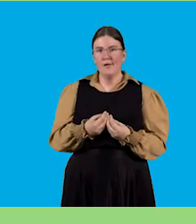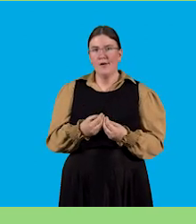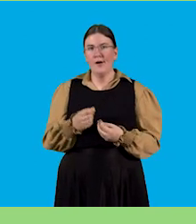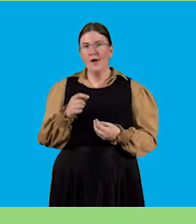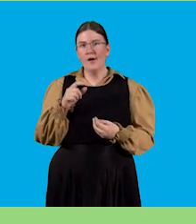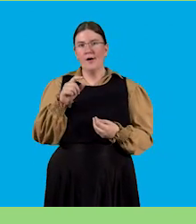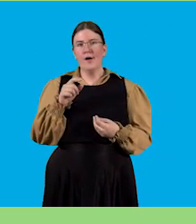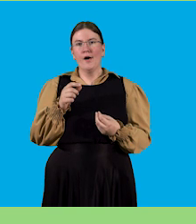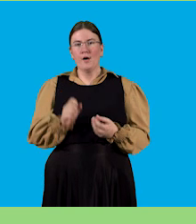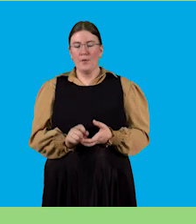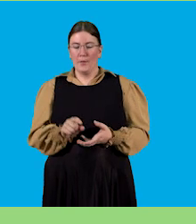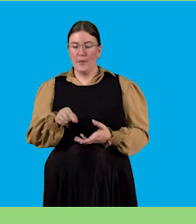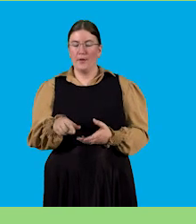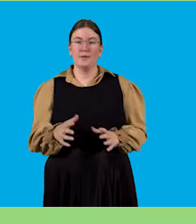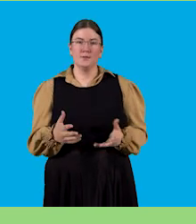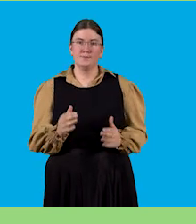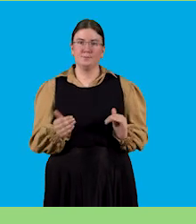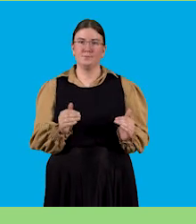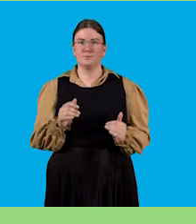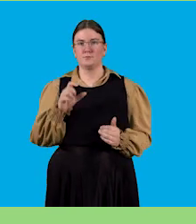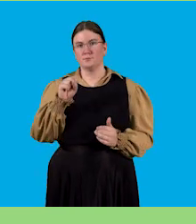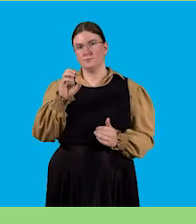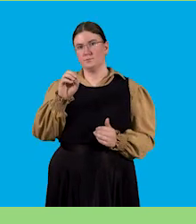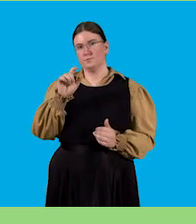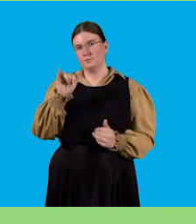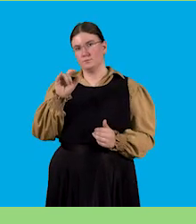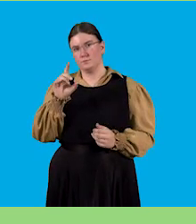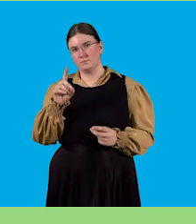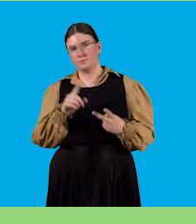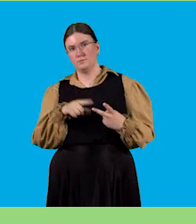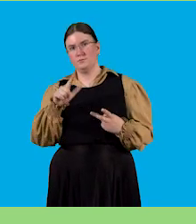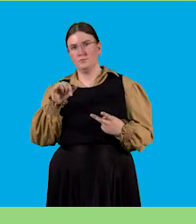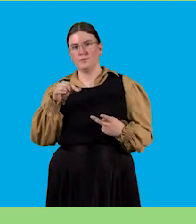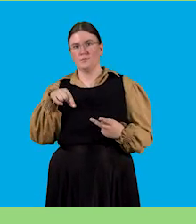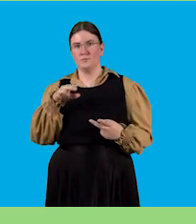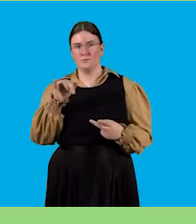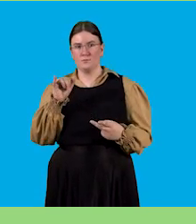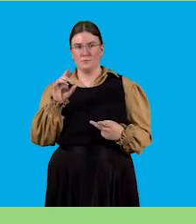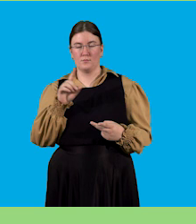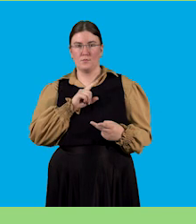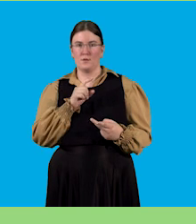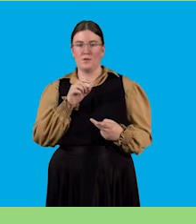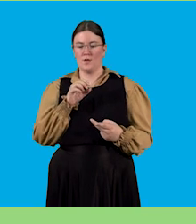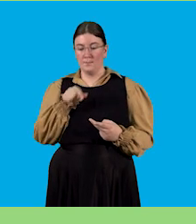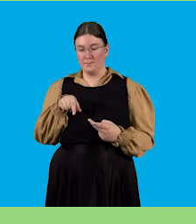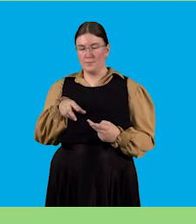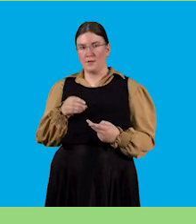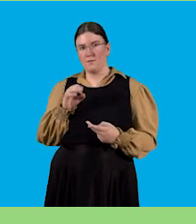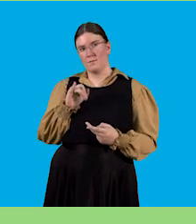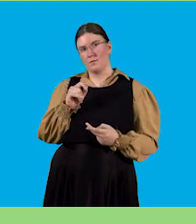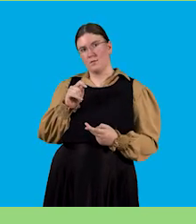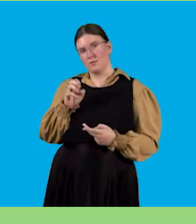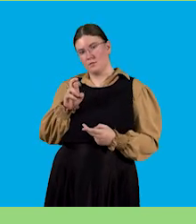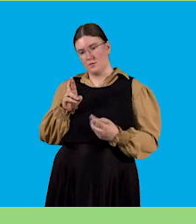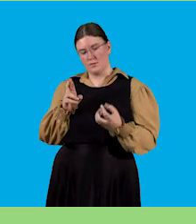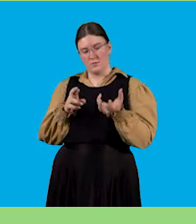in a liquid being removed using a filter that allows the fluid to pass through but